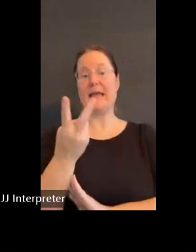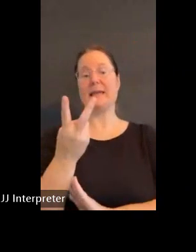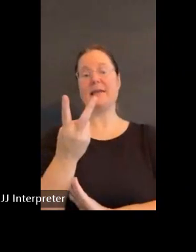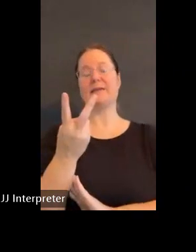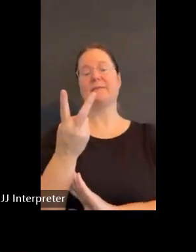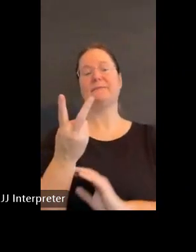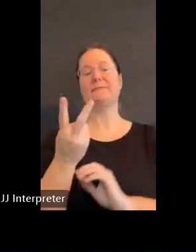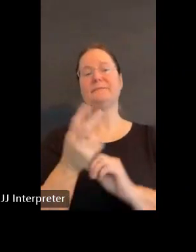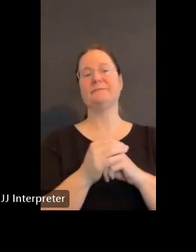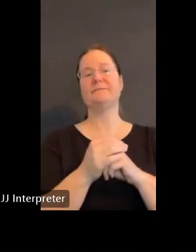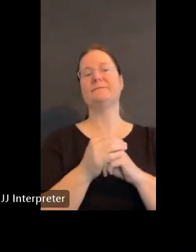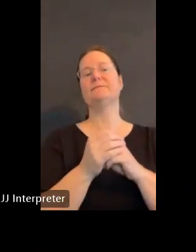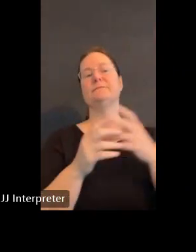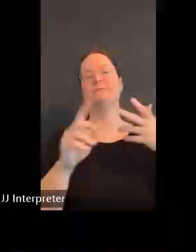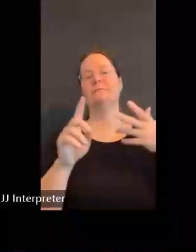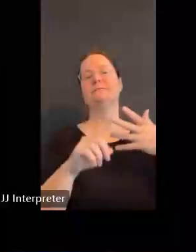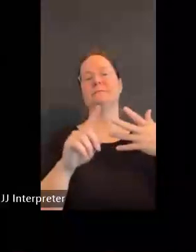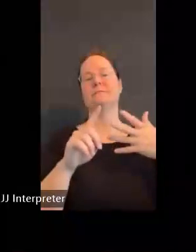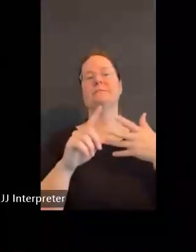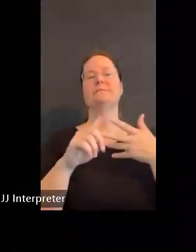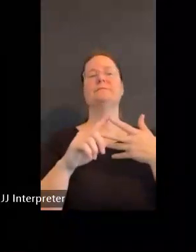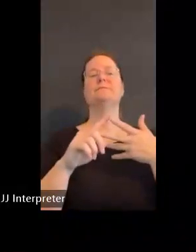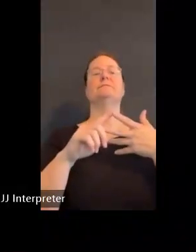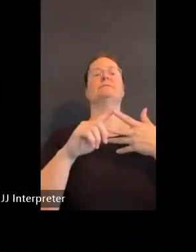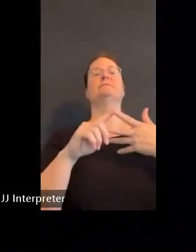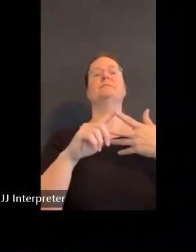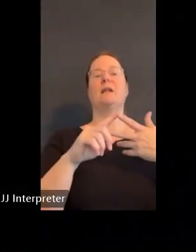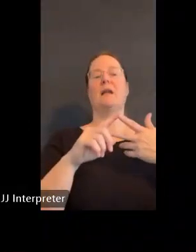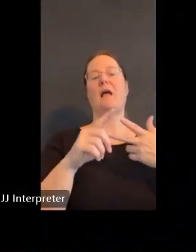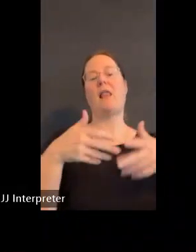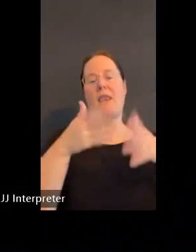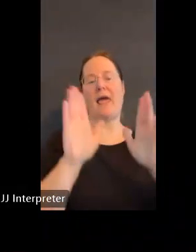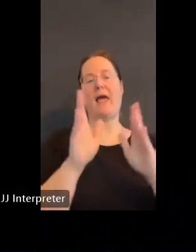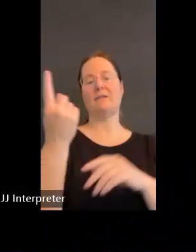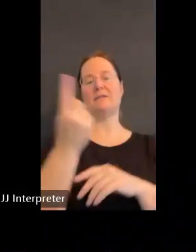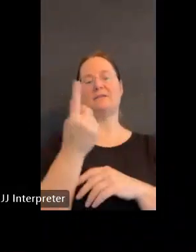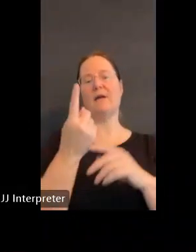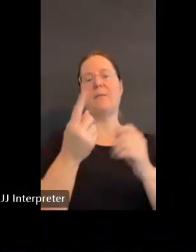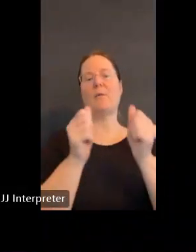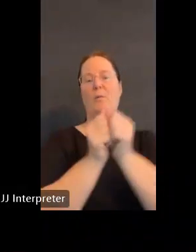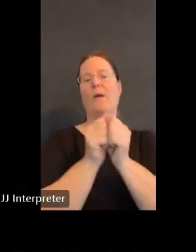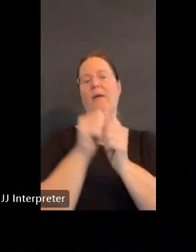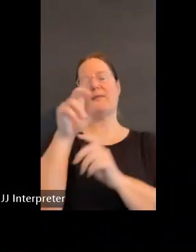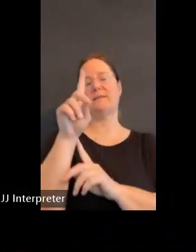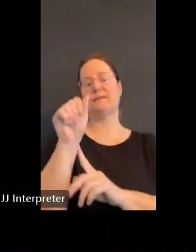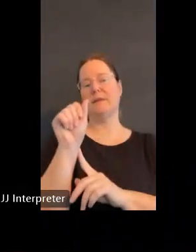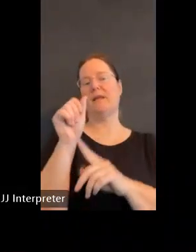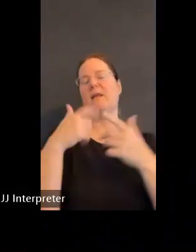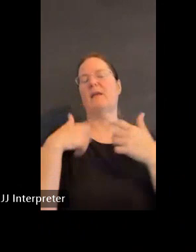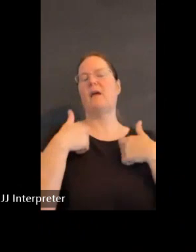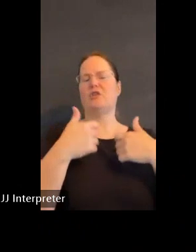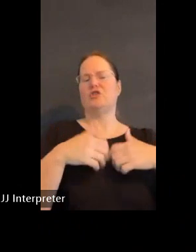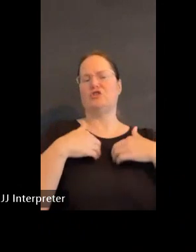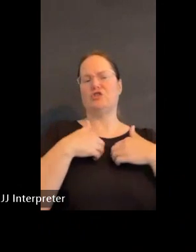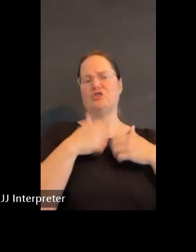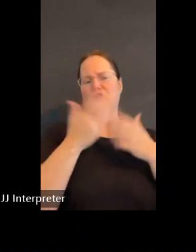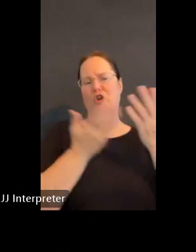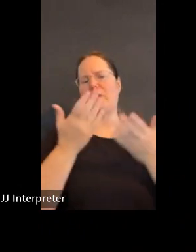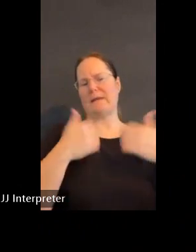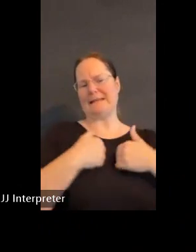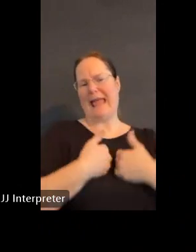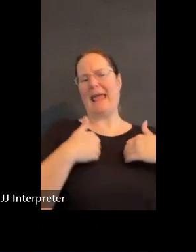to allow a person with a disability to be able to have a service animal, even if there's a no pet policy that's